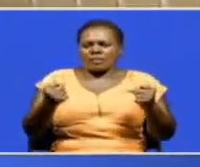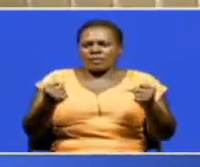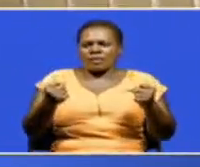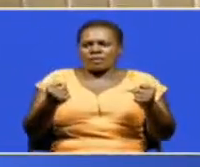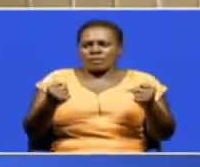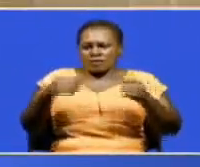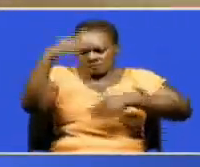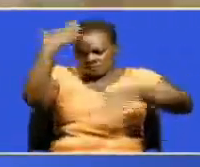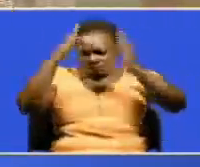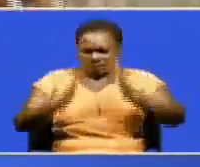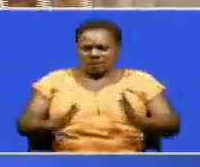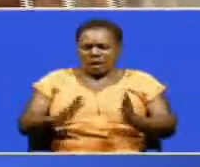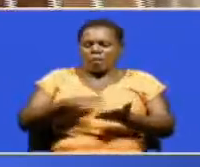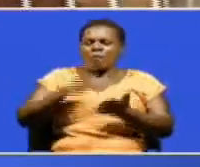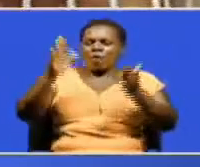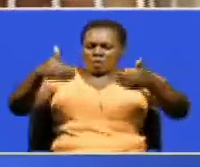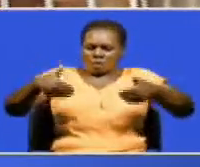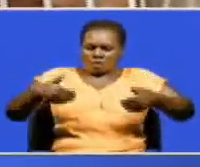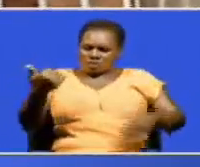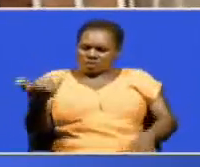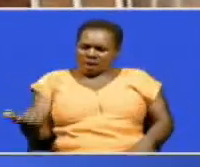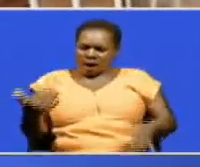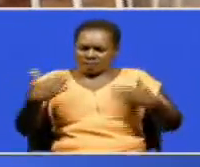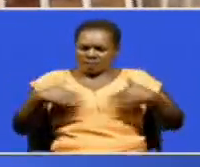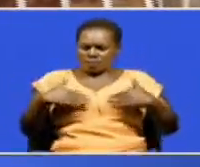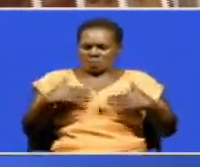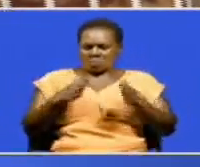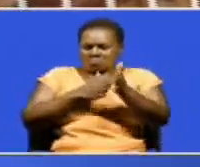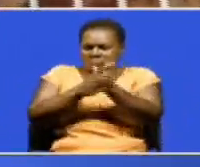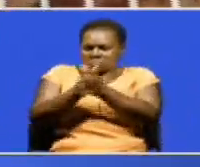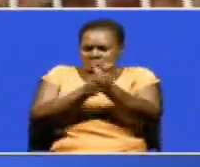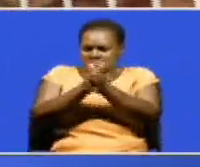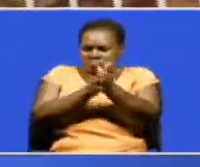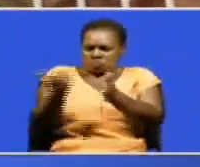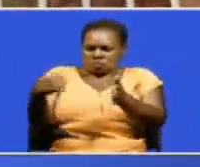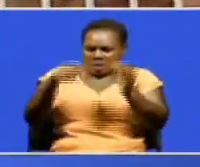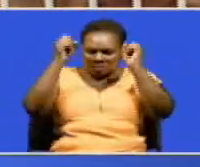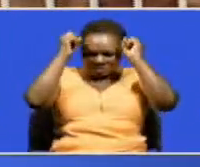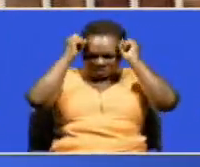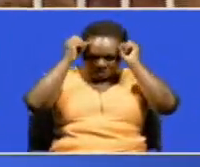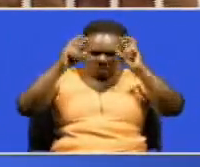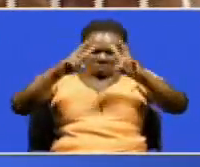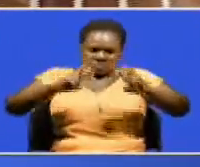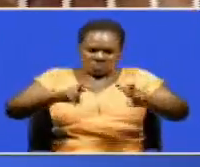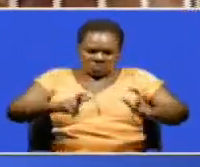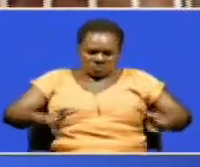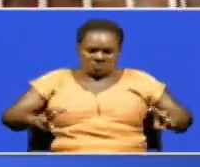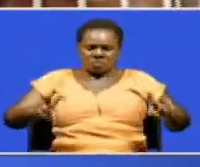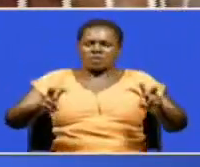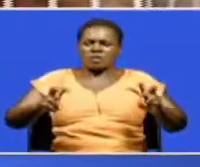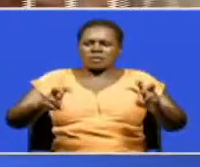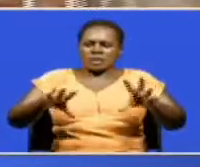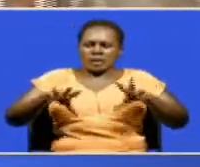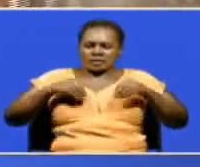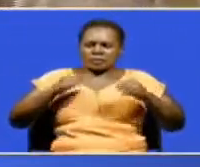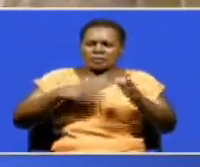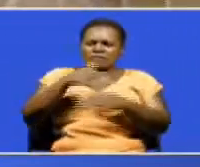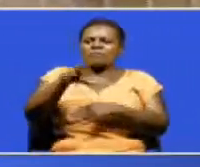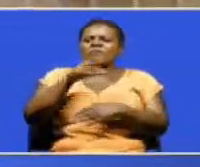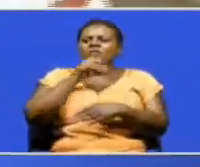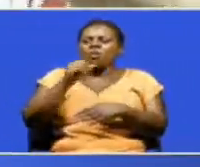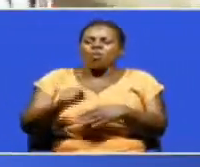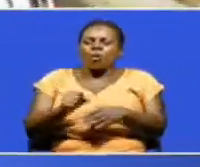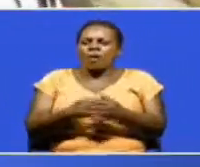Professor Kabaru hopes that more young people will show interest in this kind of research work and take after his